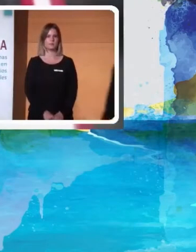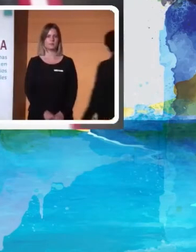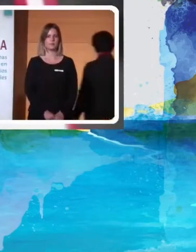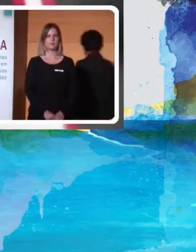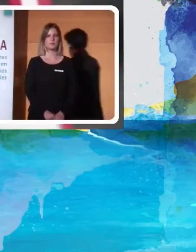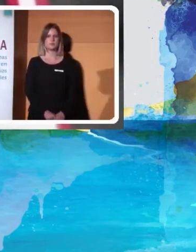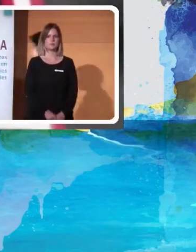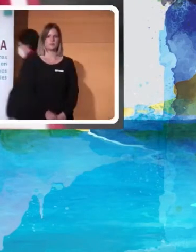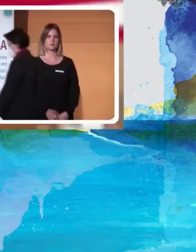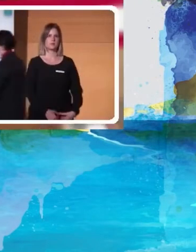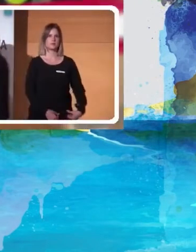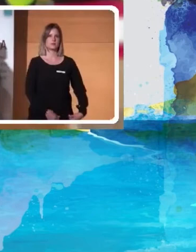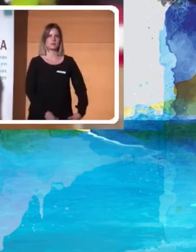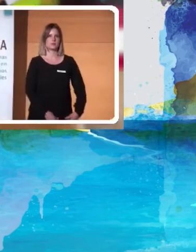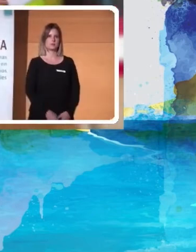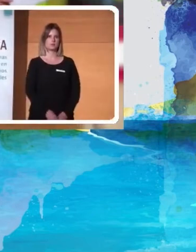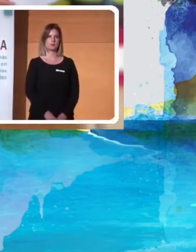Down Syndrome Association, Granada.